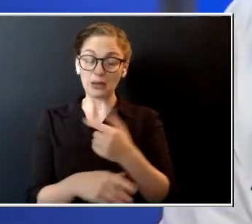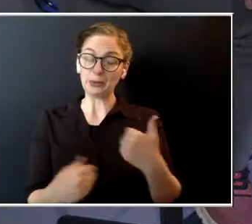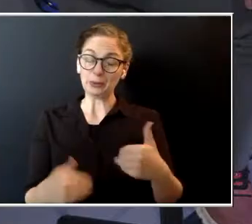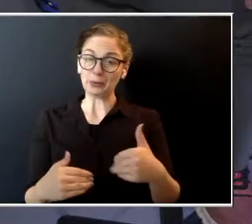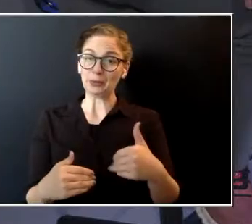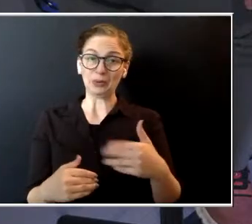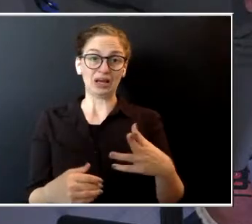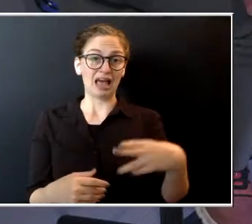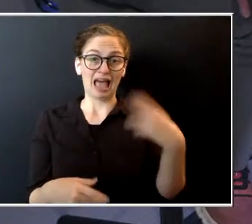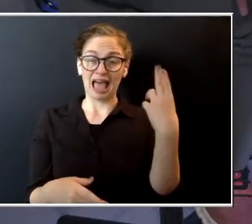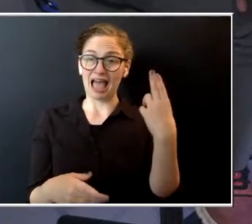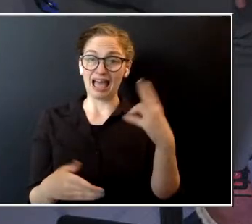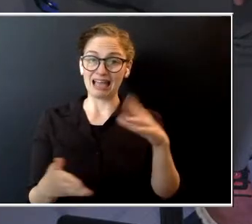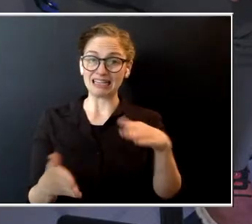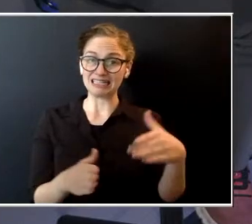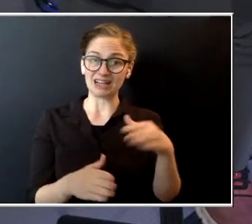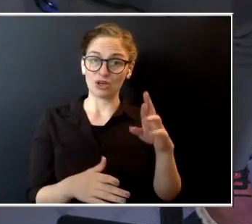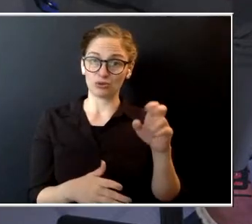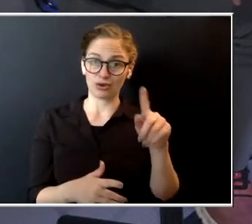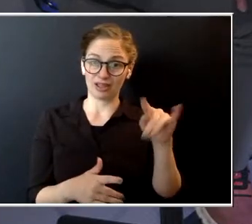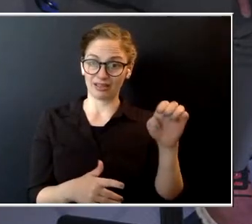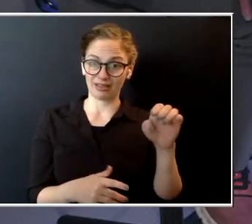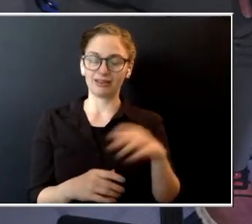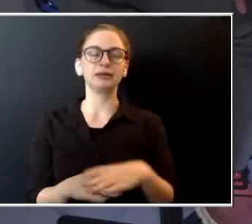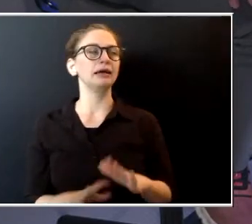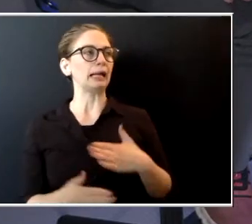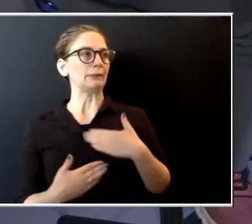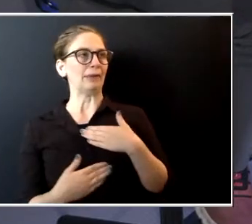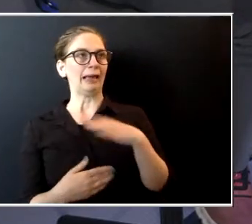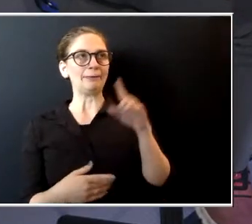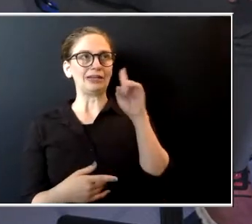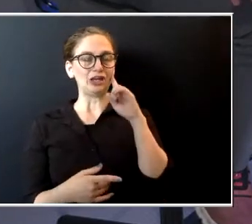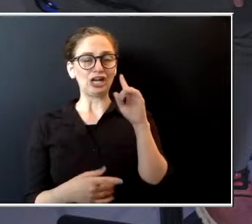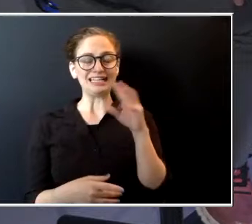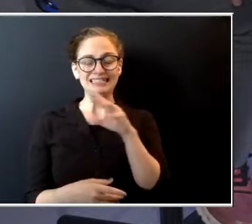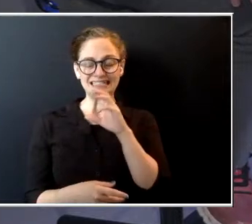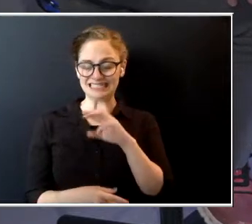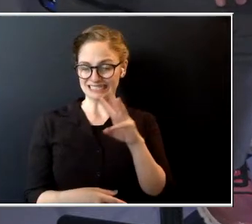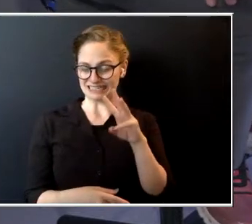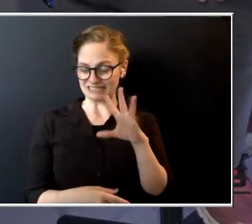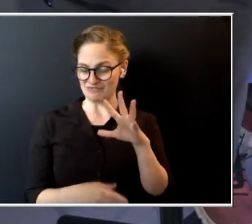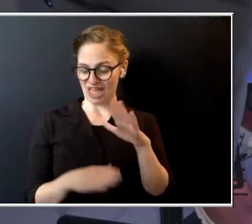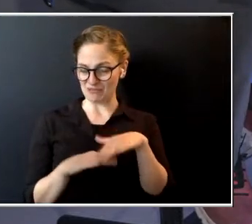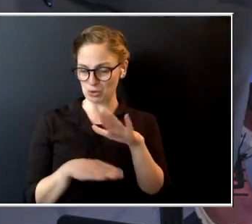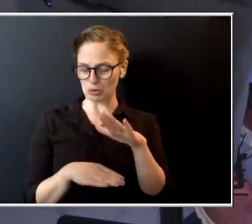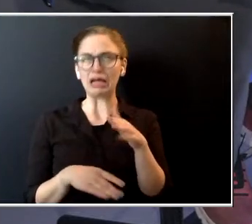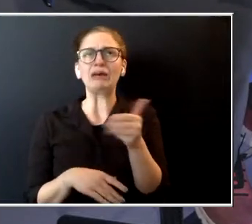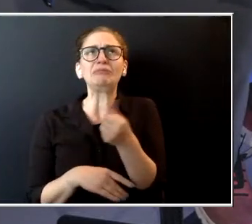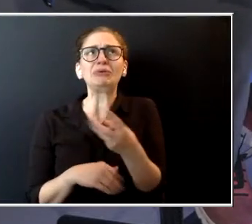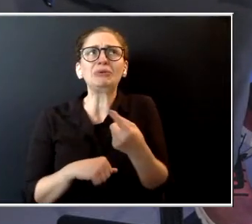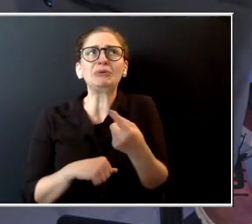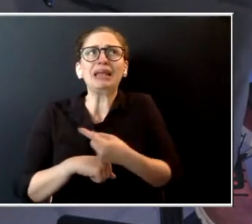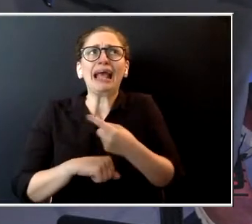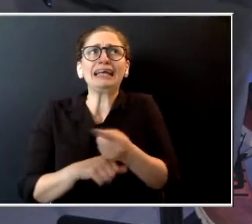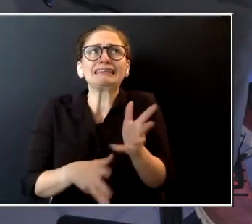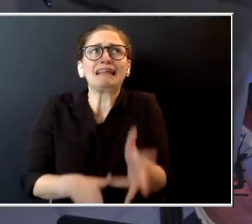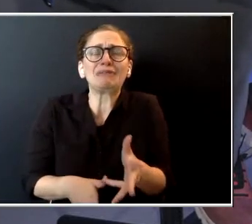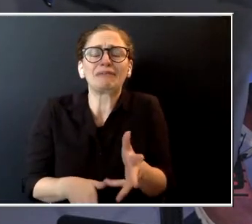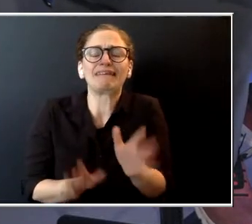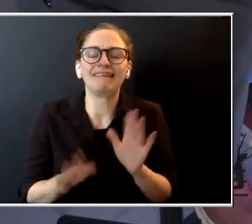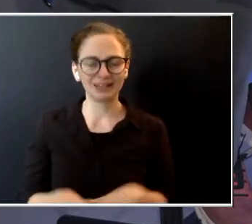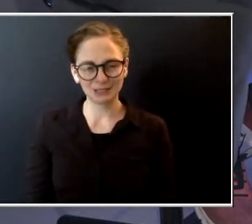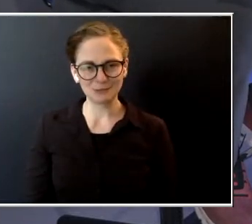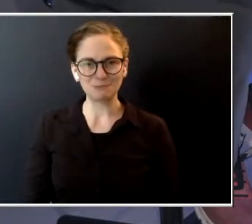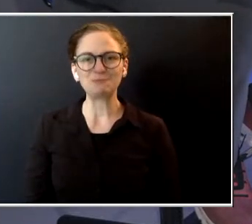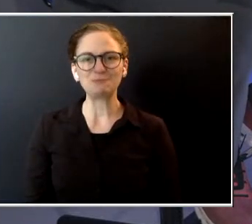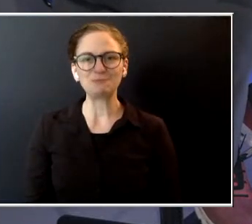So I'm glad to hear it's 65 and older. That means they got a few more days before I have to worry about that, but a little closer. All right, now we have video that we promised from one of the